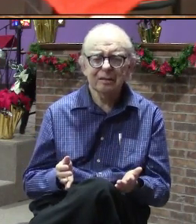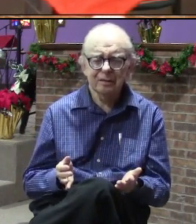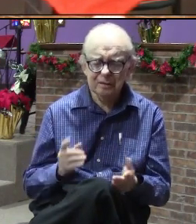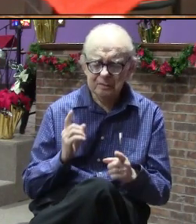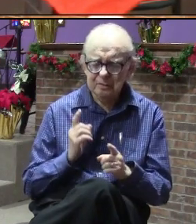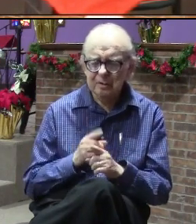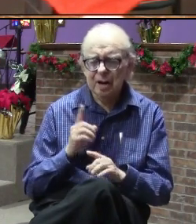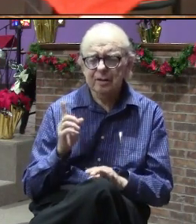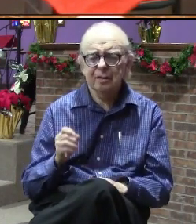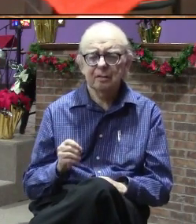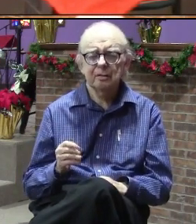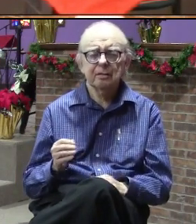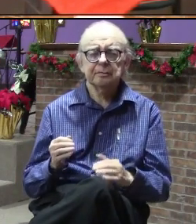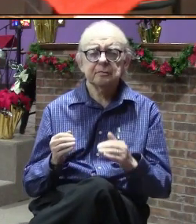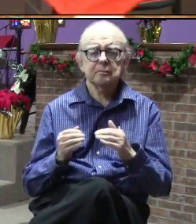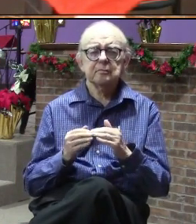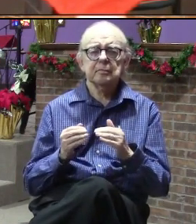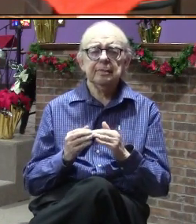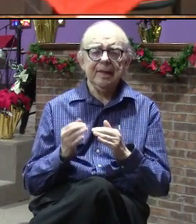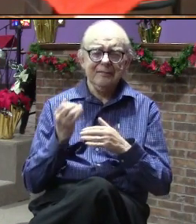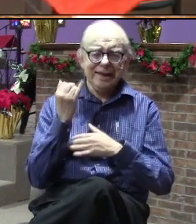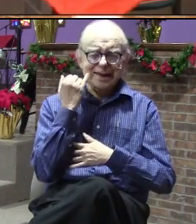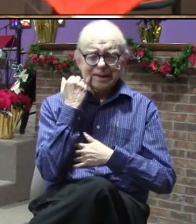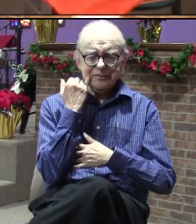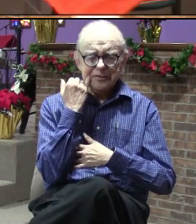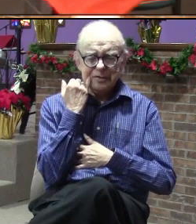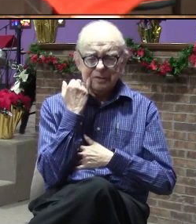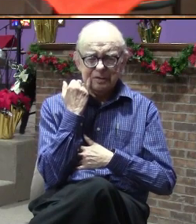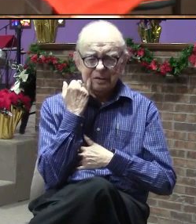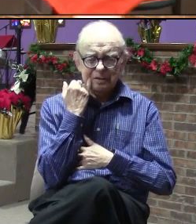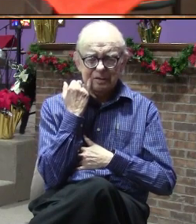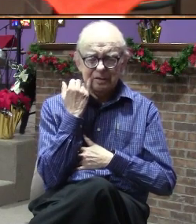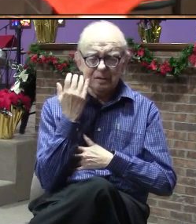right? Even if